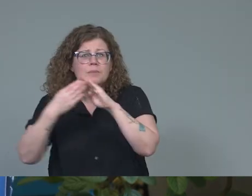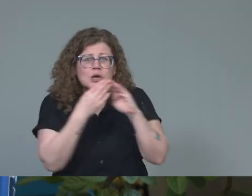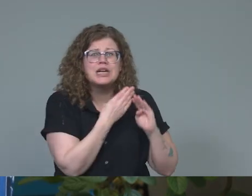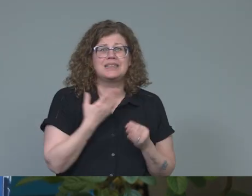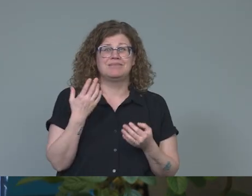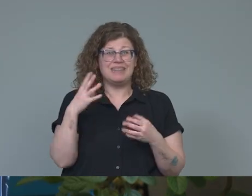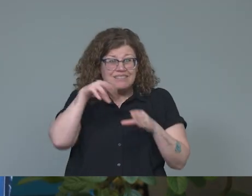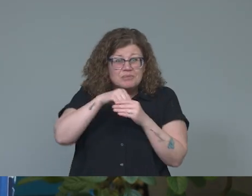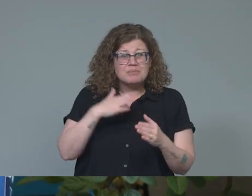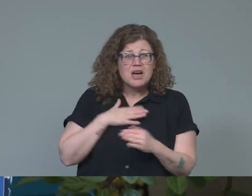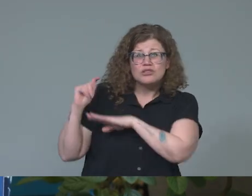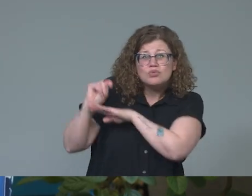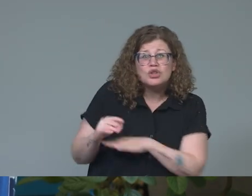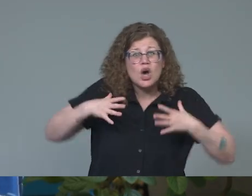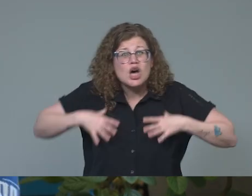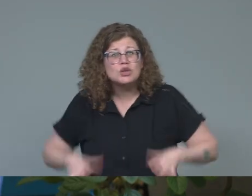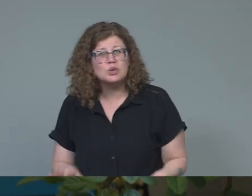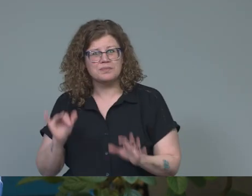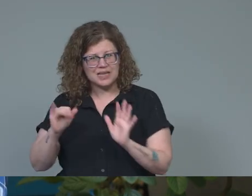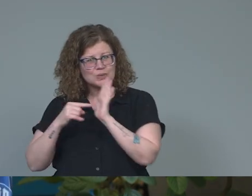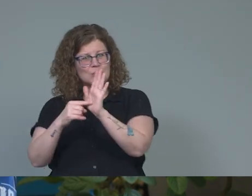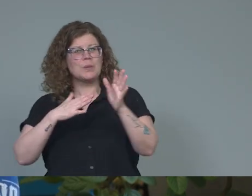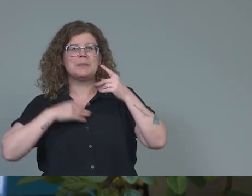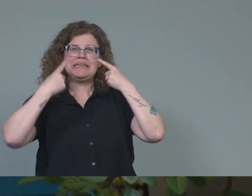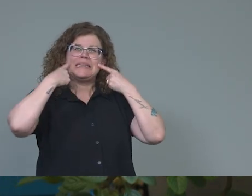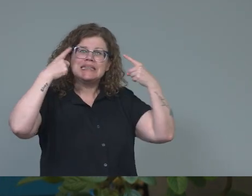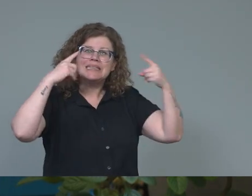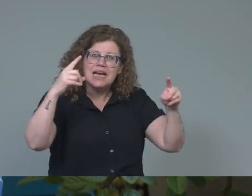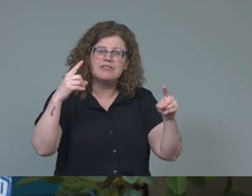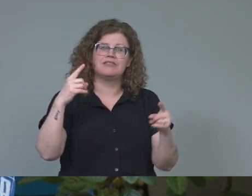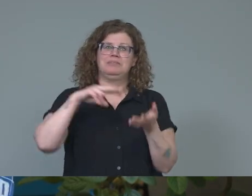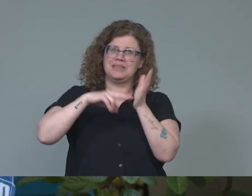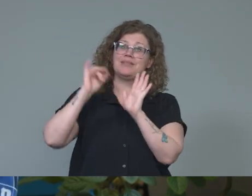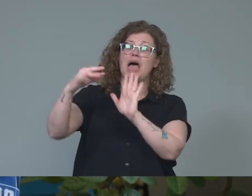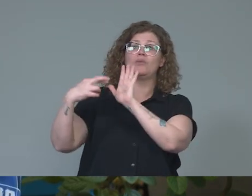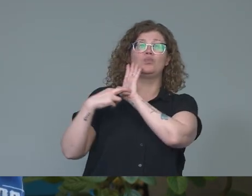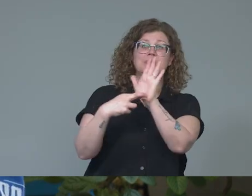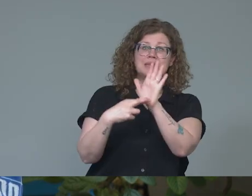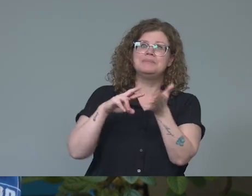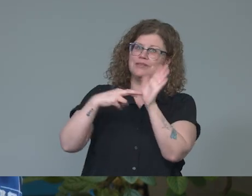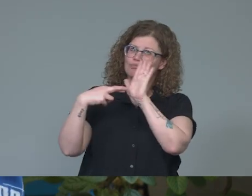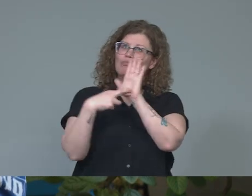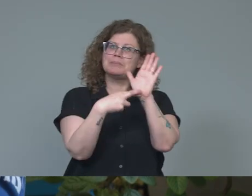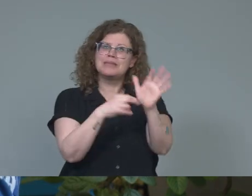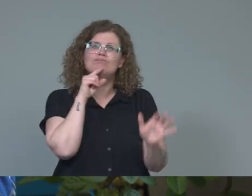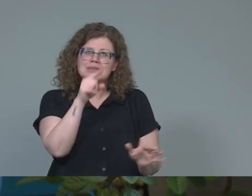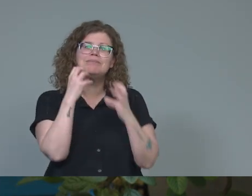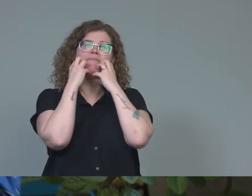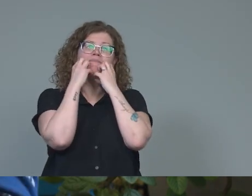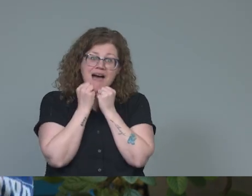Because the representation matters. I represent not only myself, the culture, the community,